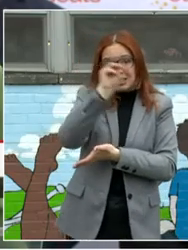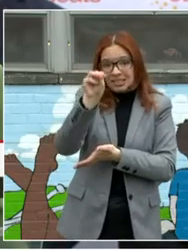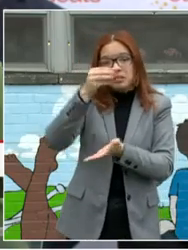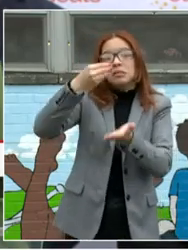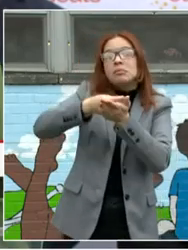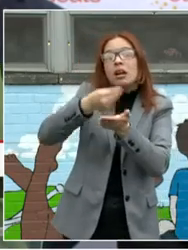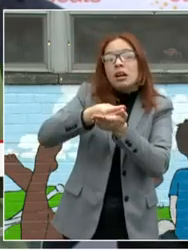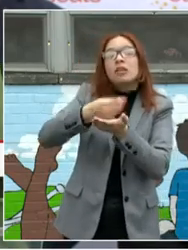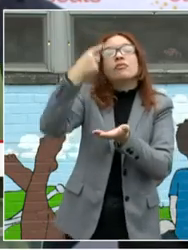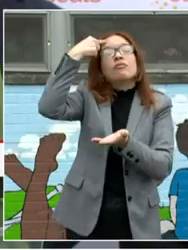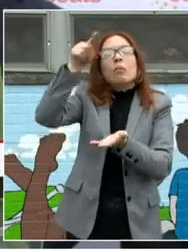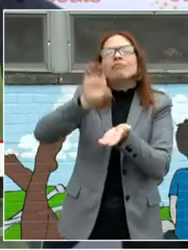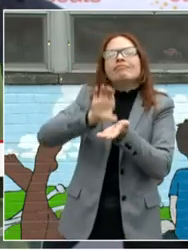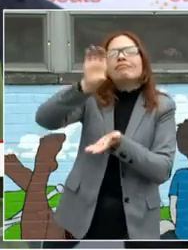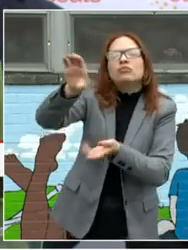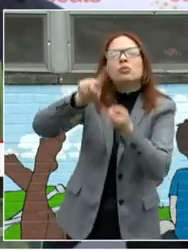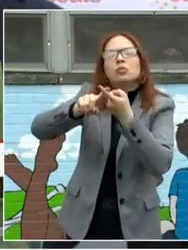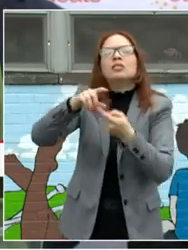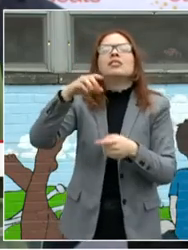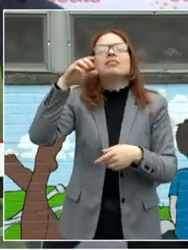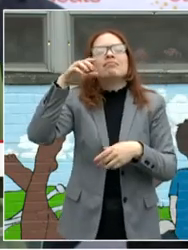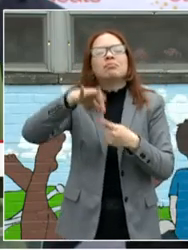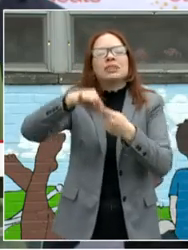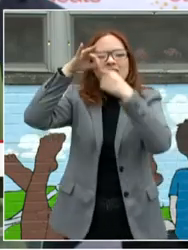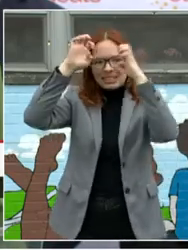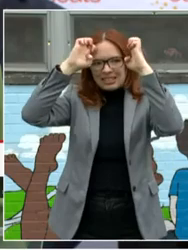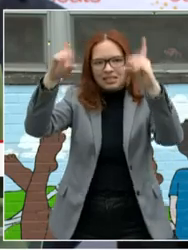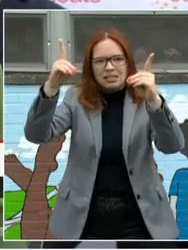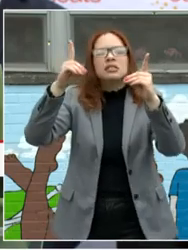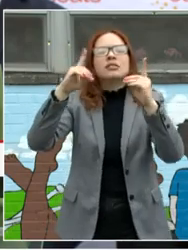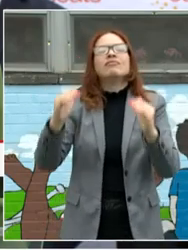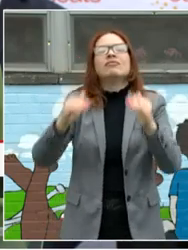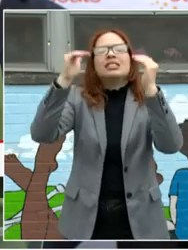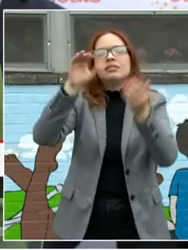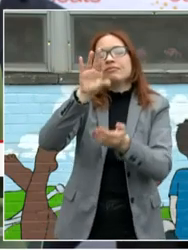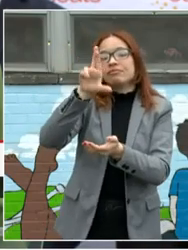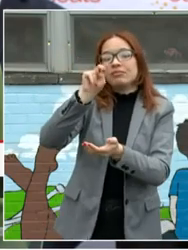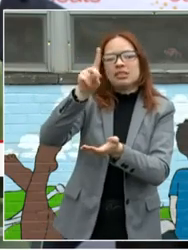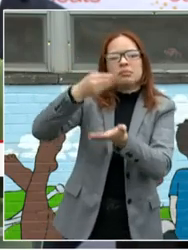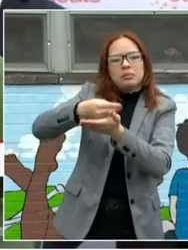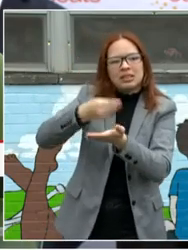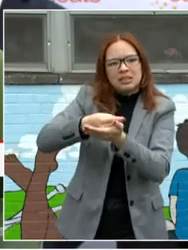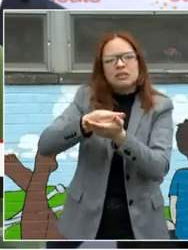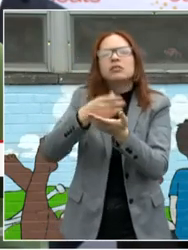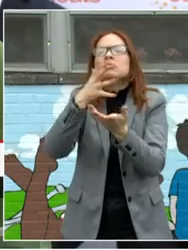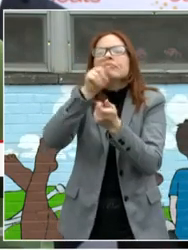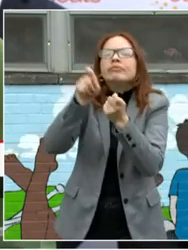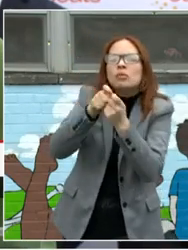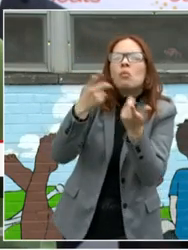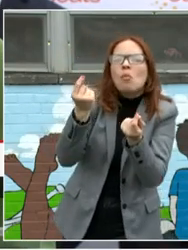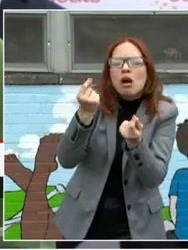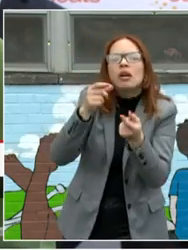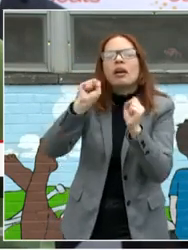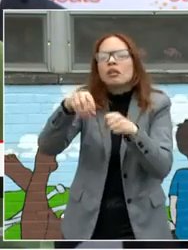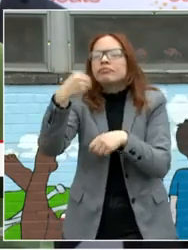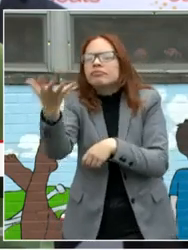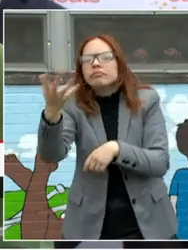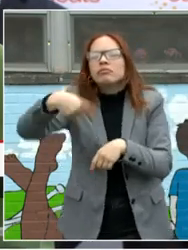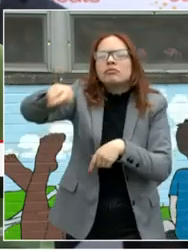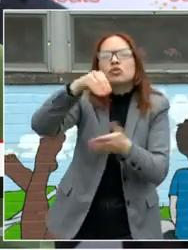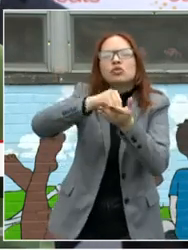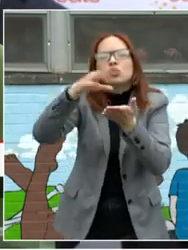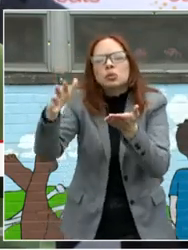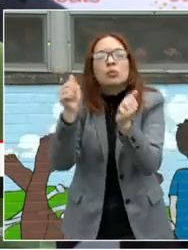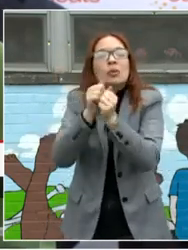Enhancement Fund, which pays for dedicated child care slots and out-of-school time opportunities for our young people with